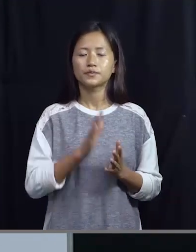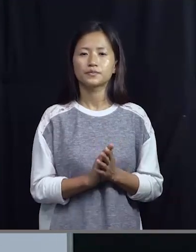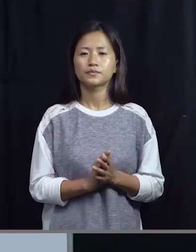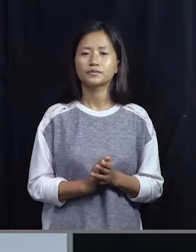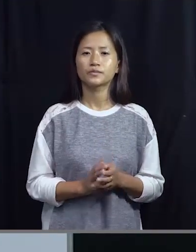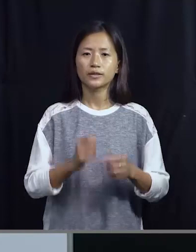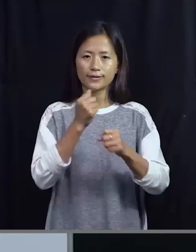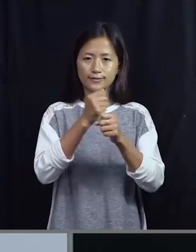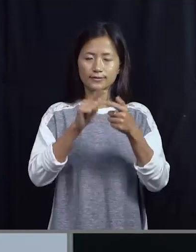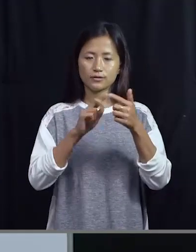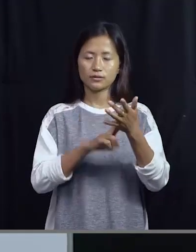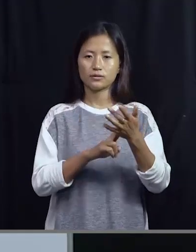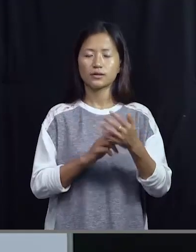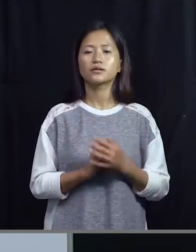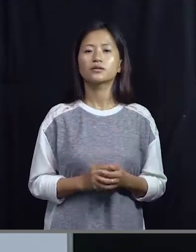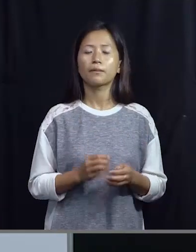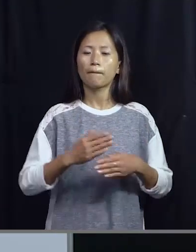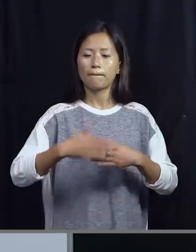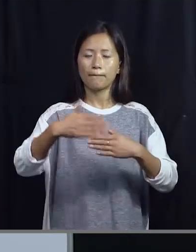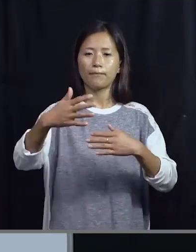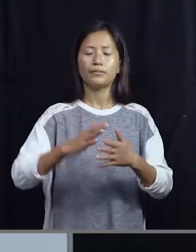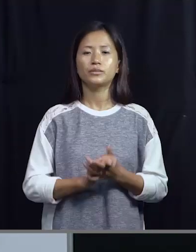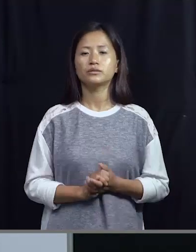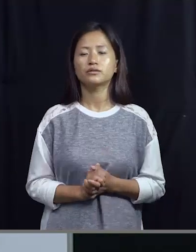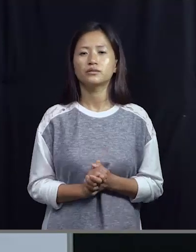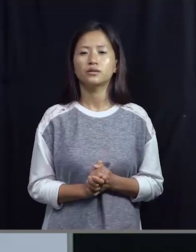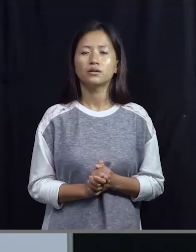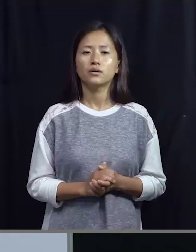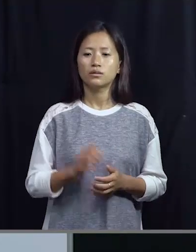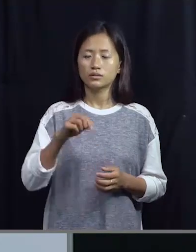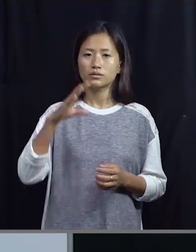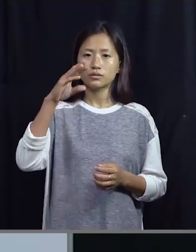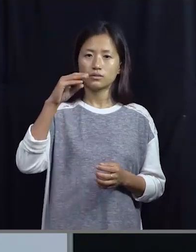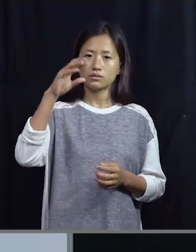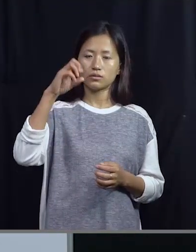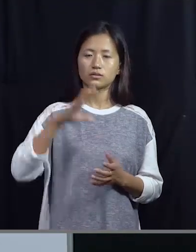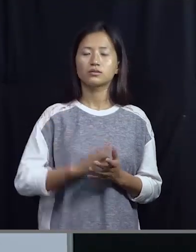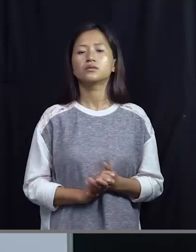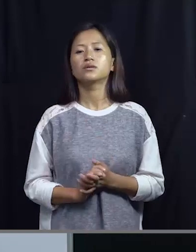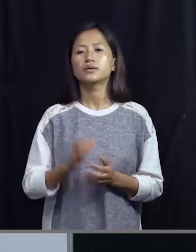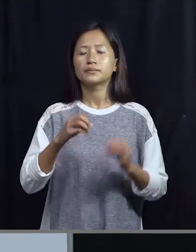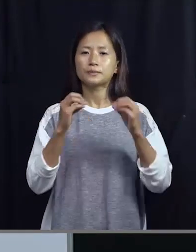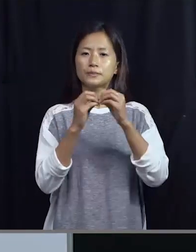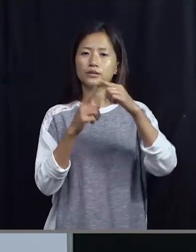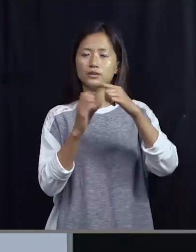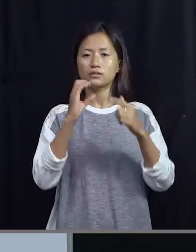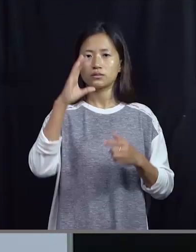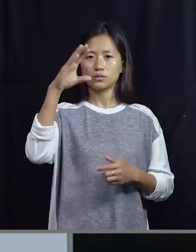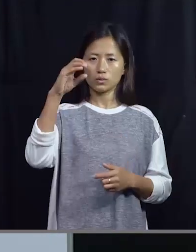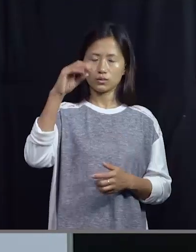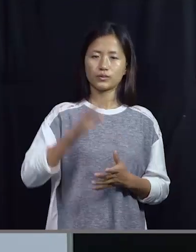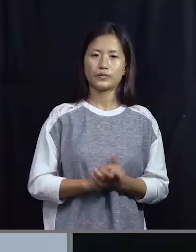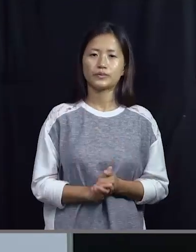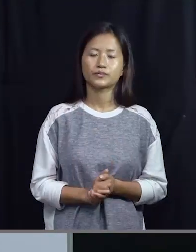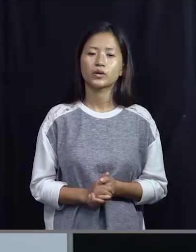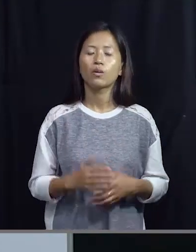of this genetically modified process, where most of the cottons are now called BT cotton. Remember that, okay? So what